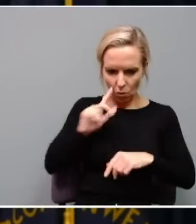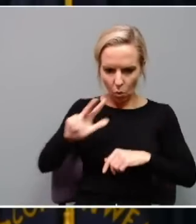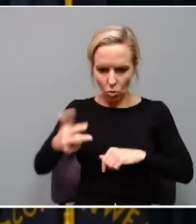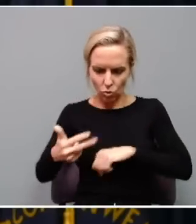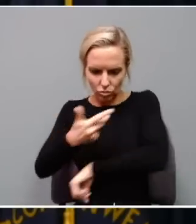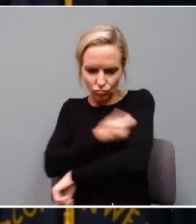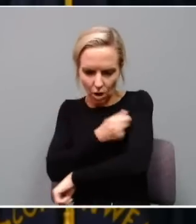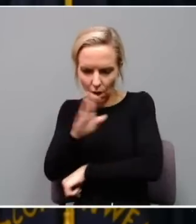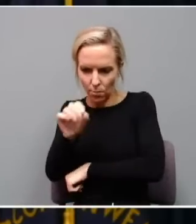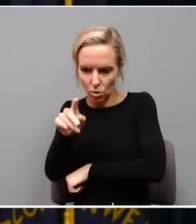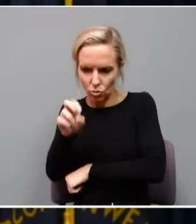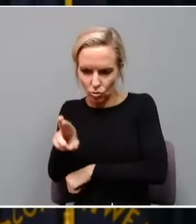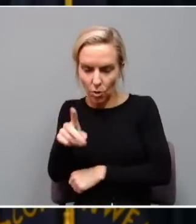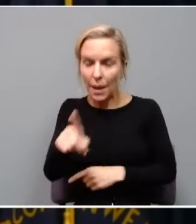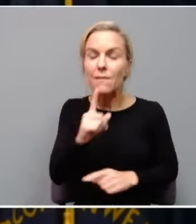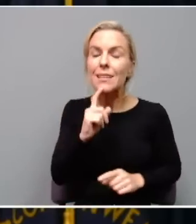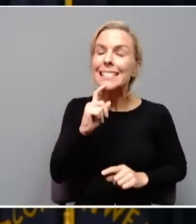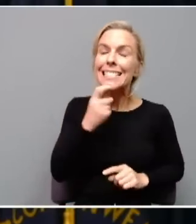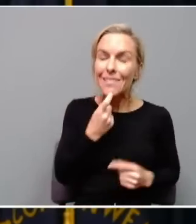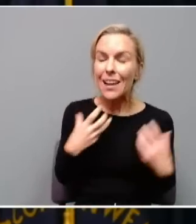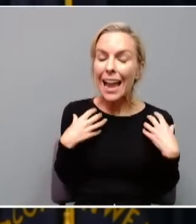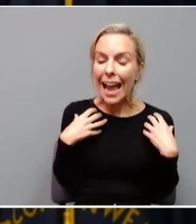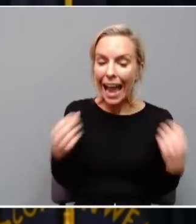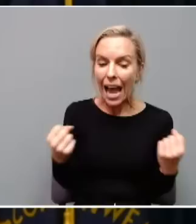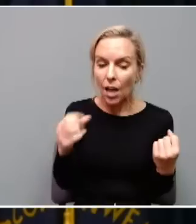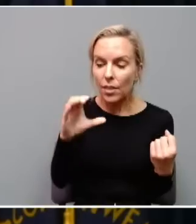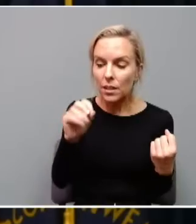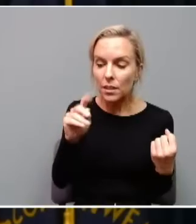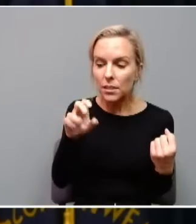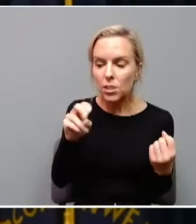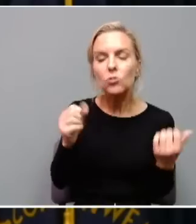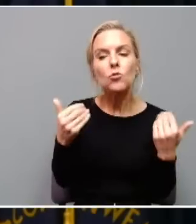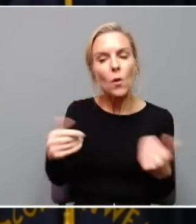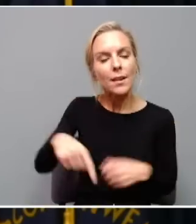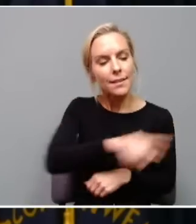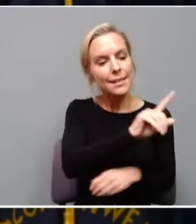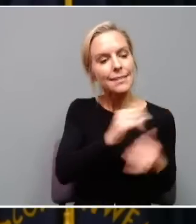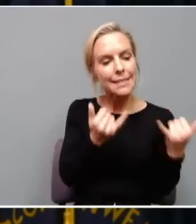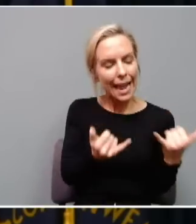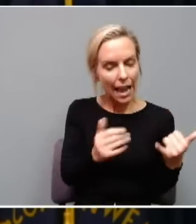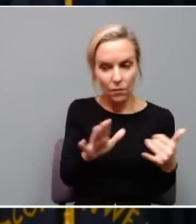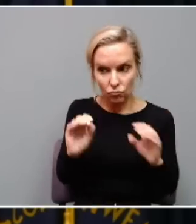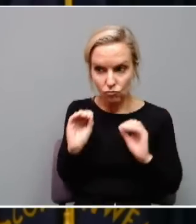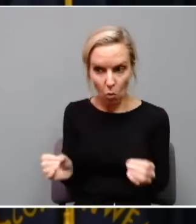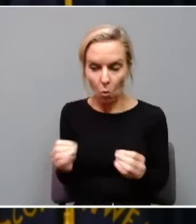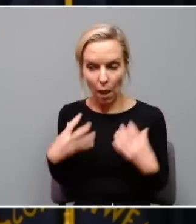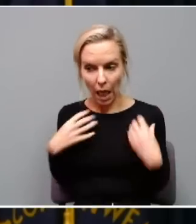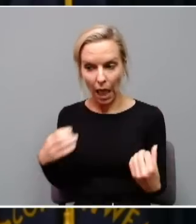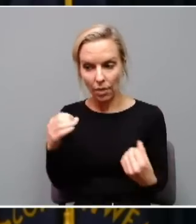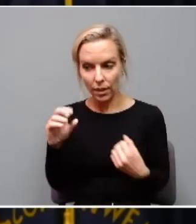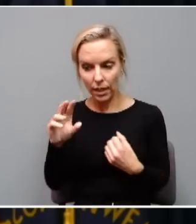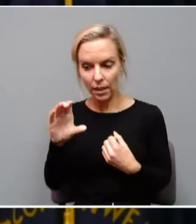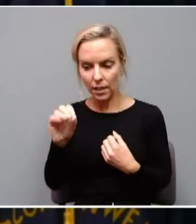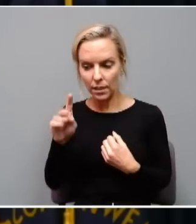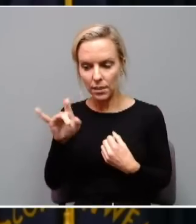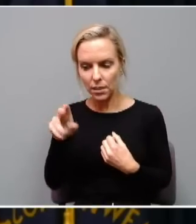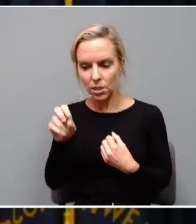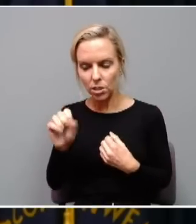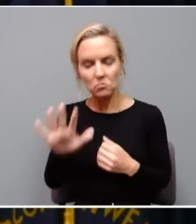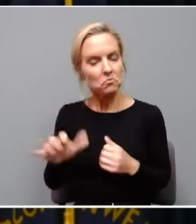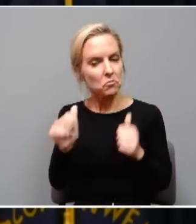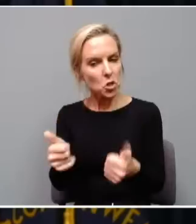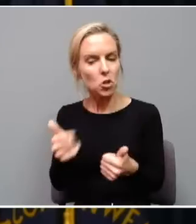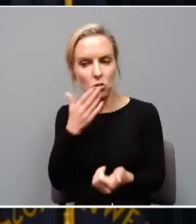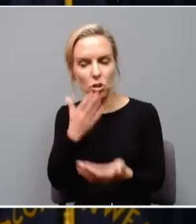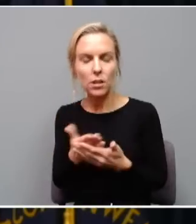get it now. If you don't, first, good. But second, 8 months after your second